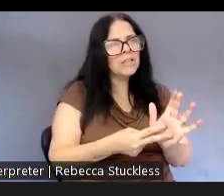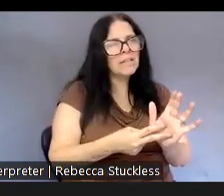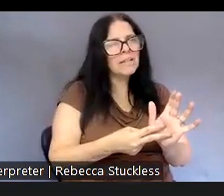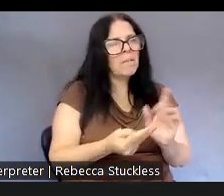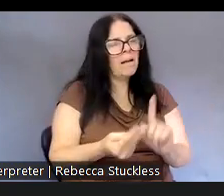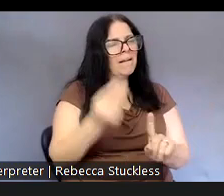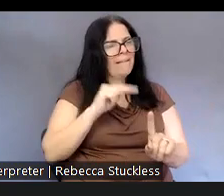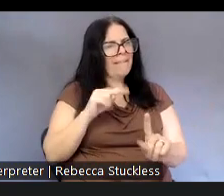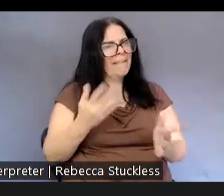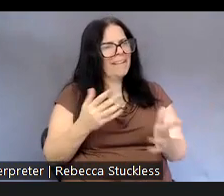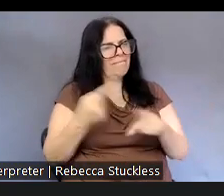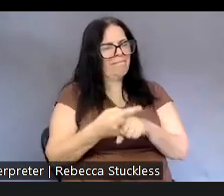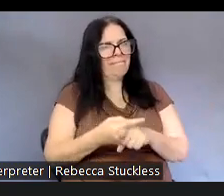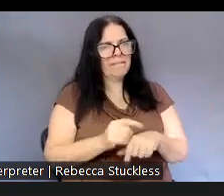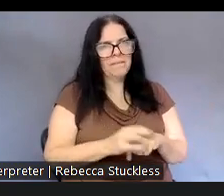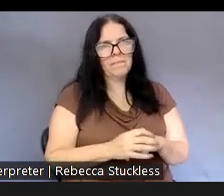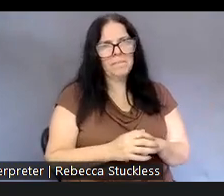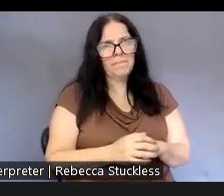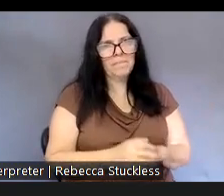Lukianoff and Haidt, in their